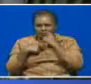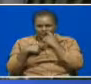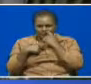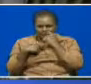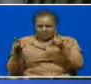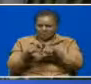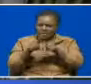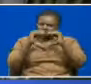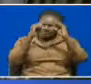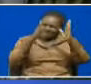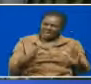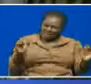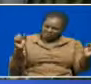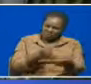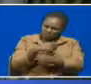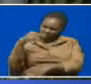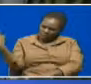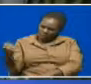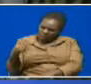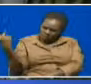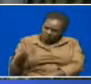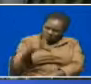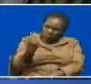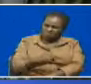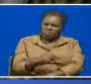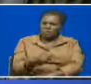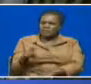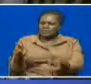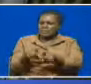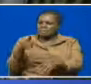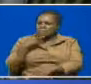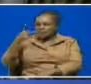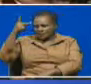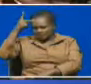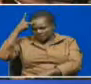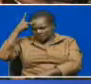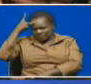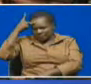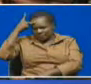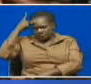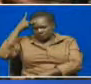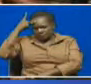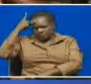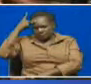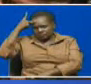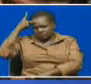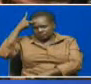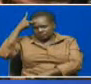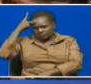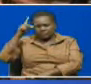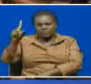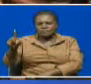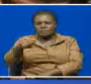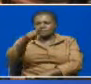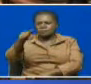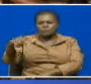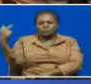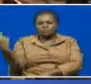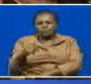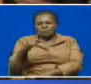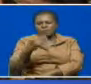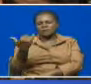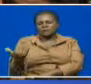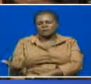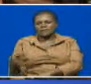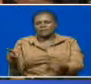a teacher. A teacher cannot do that. A neighbor, yes. Yes, even you as a parent, it is illegal to do that.